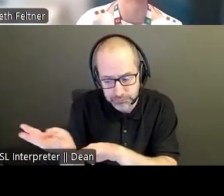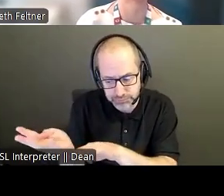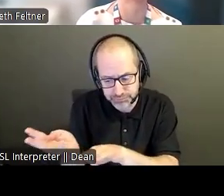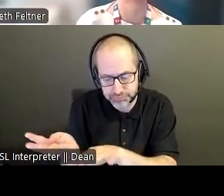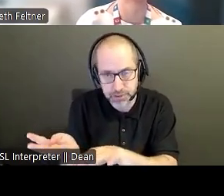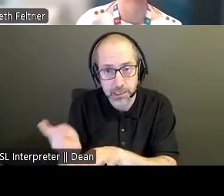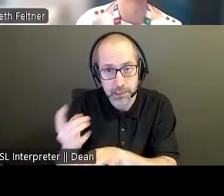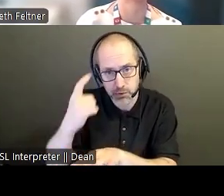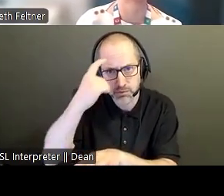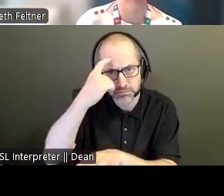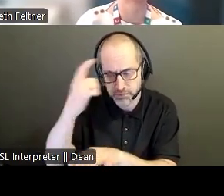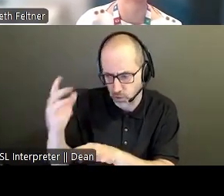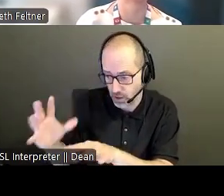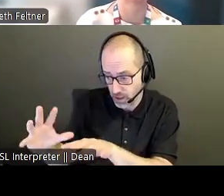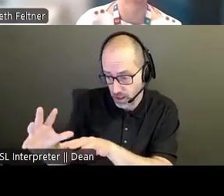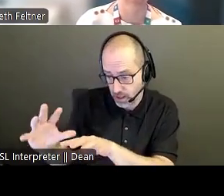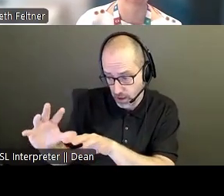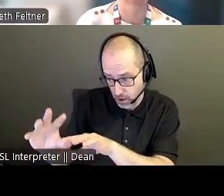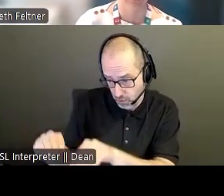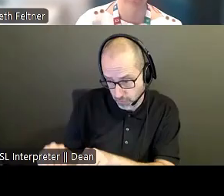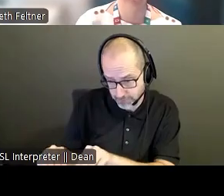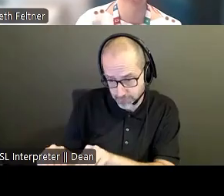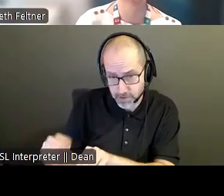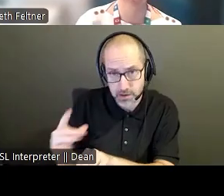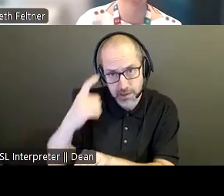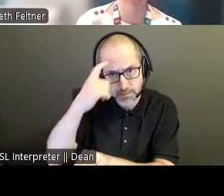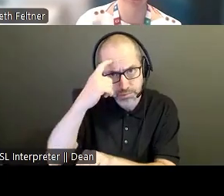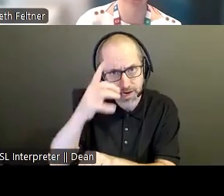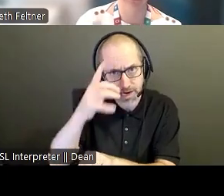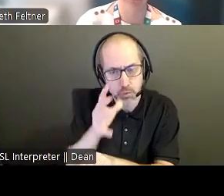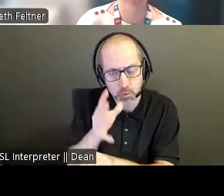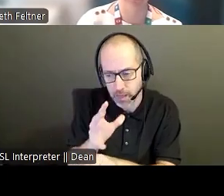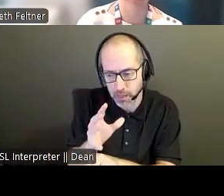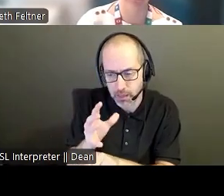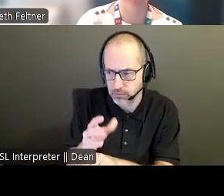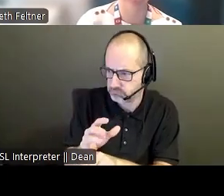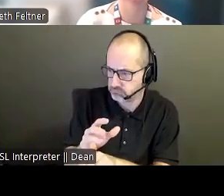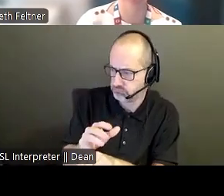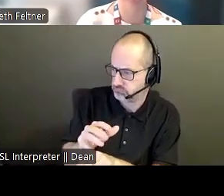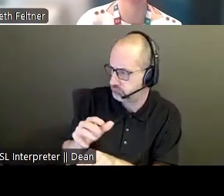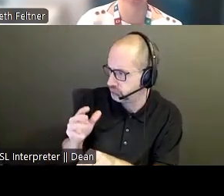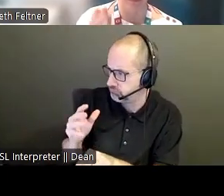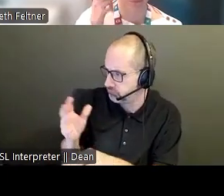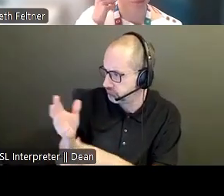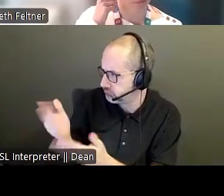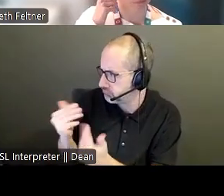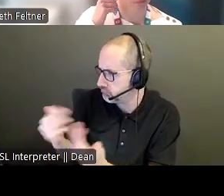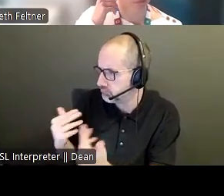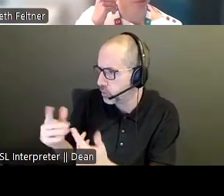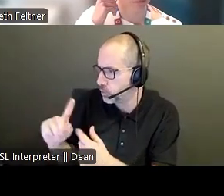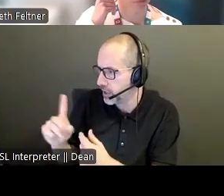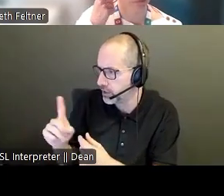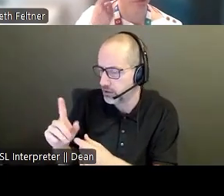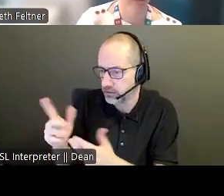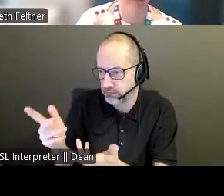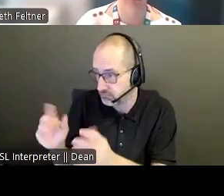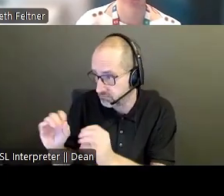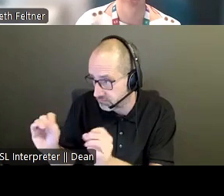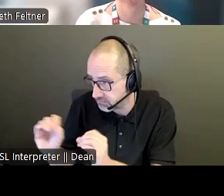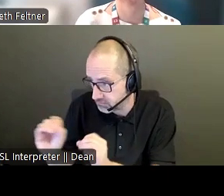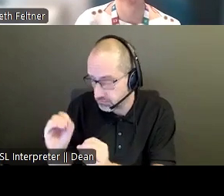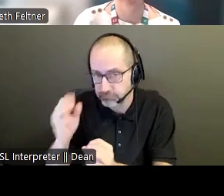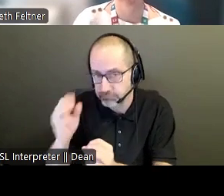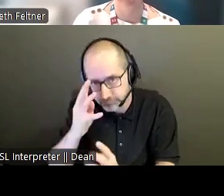of input by kind of creating a sound in our head, or us perceiving a sound in our head